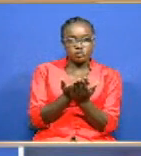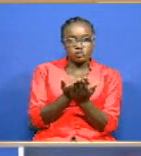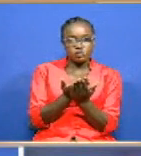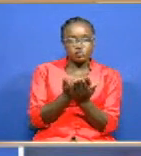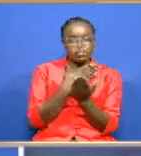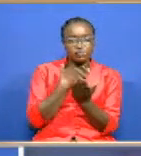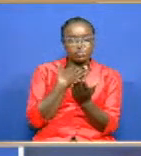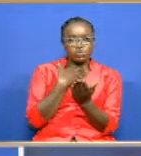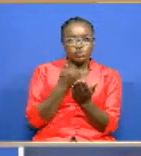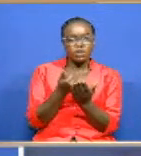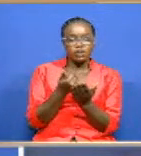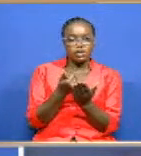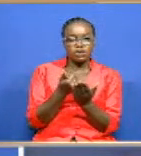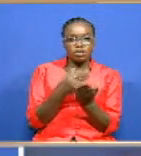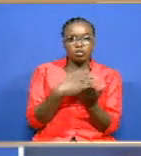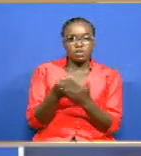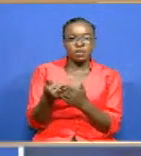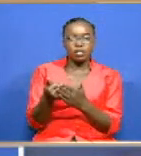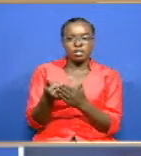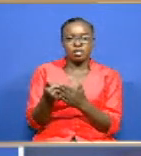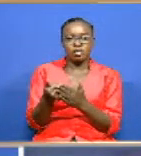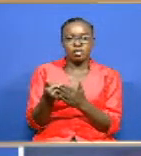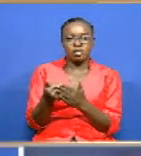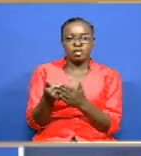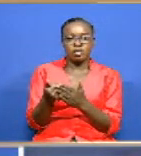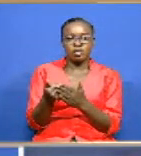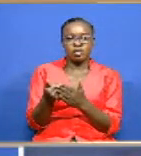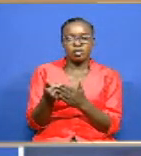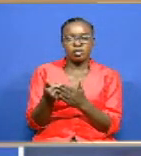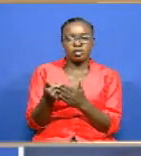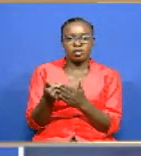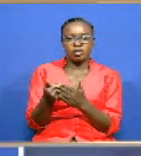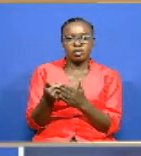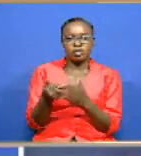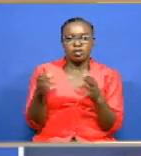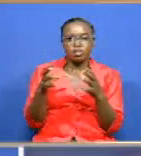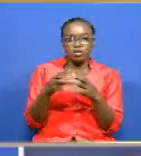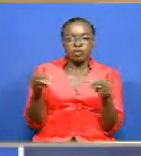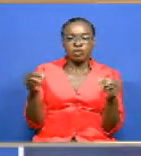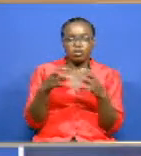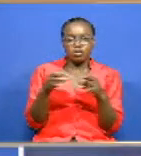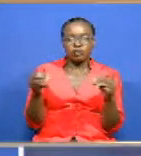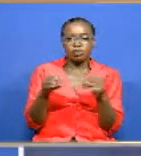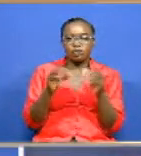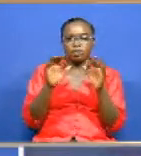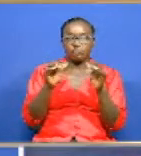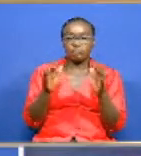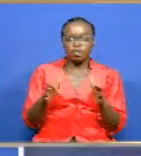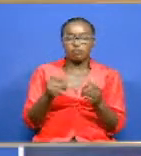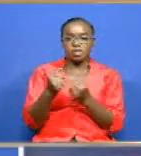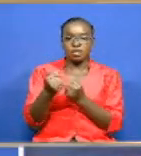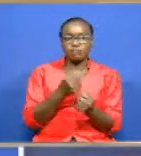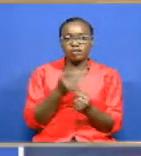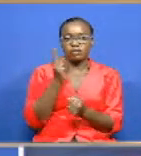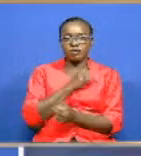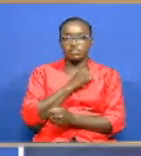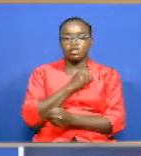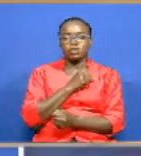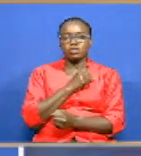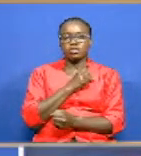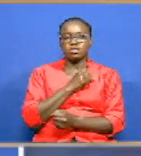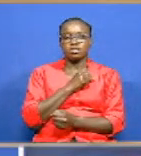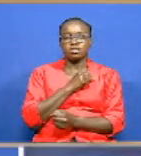wangependa kununua iyo cotton ambayo wakulima wamevuna.